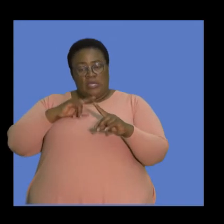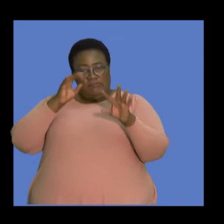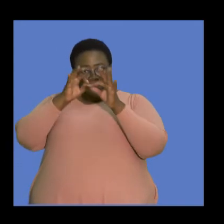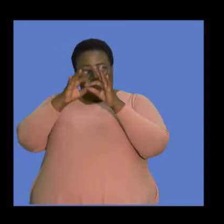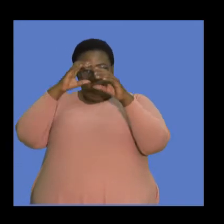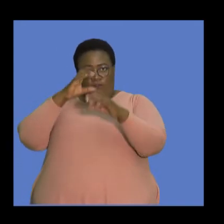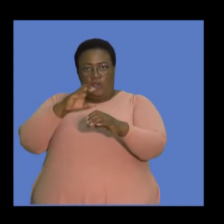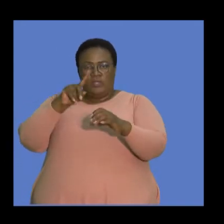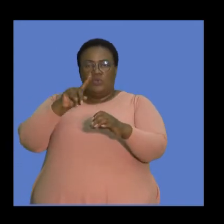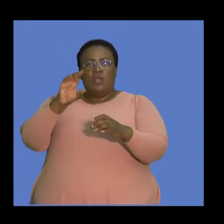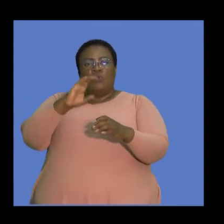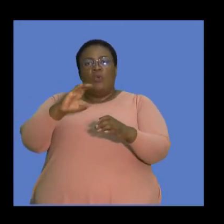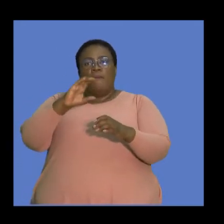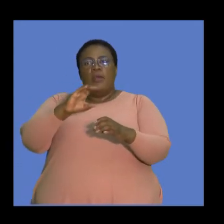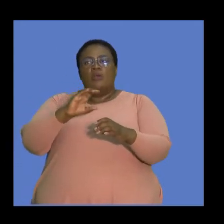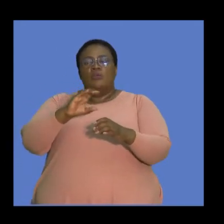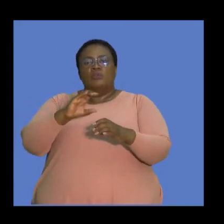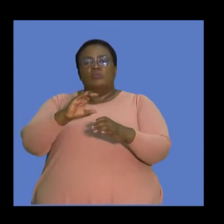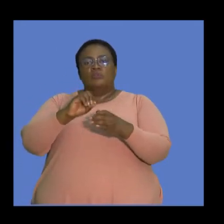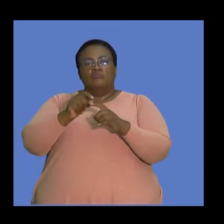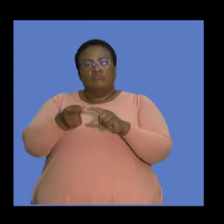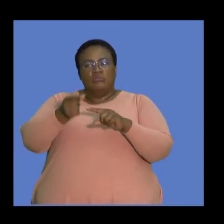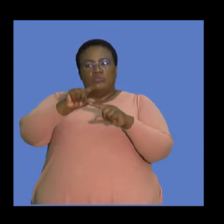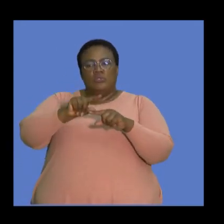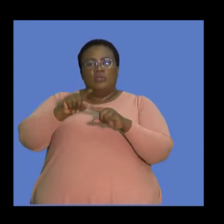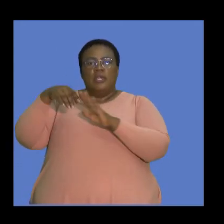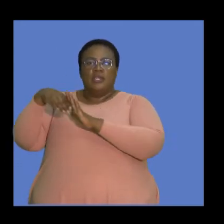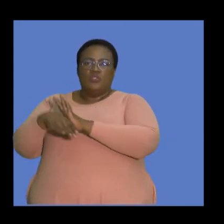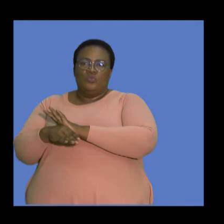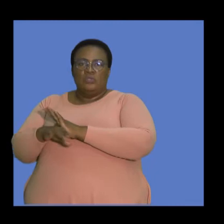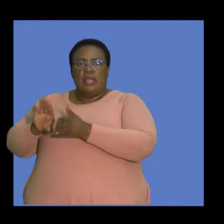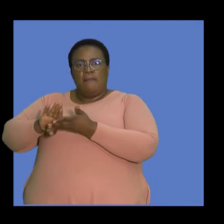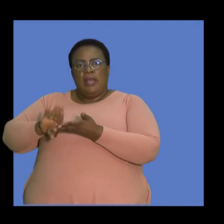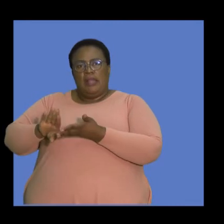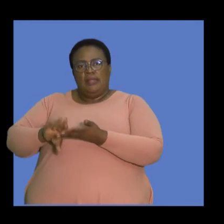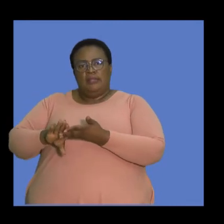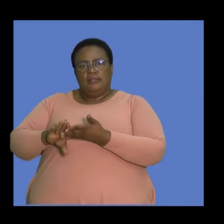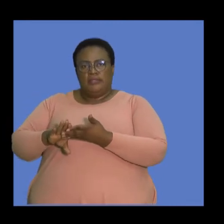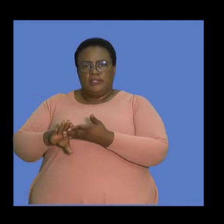the compound growth and the reducing balance method decay.